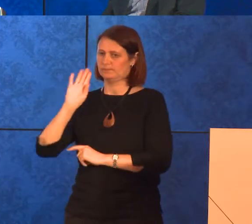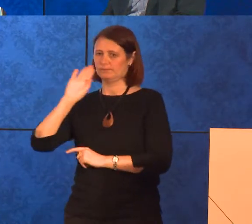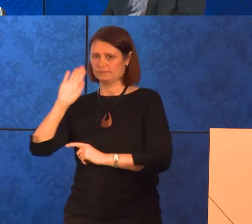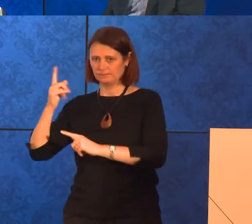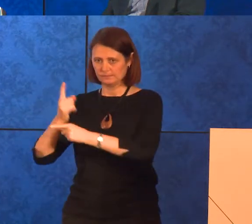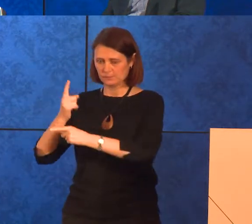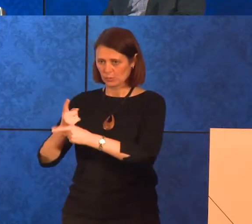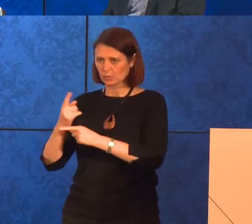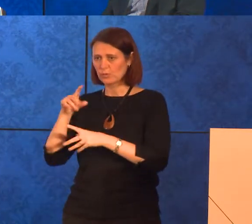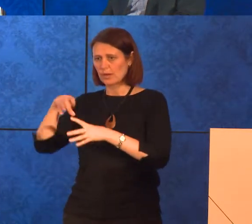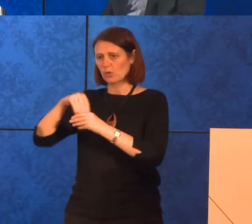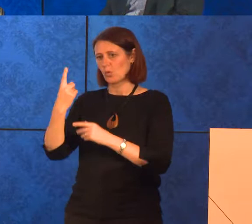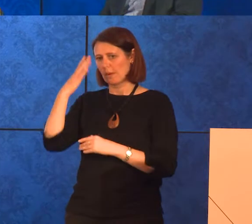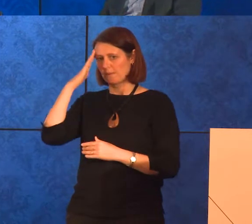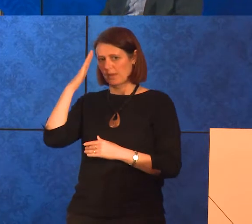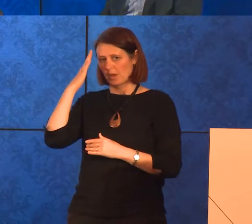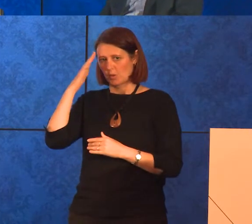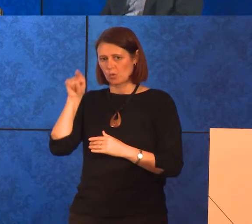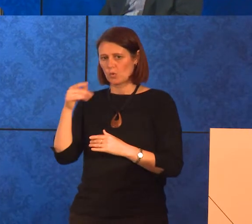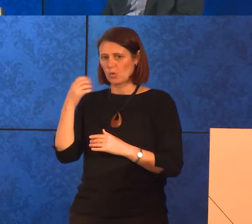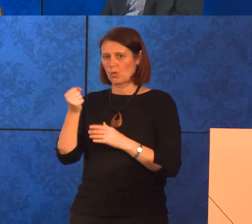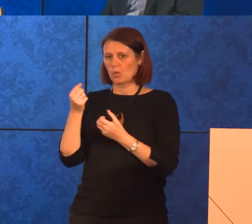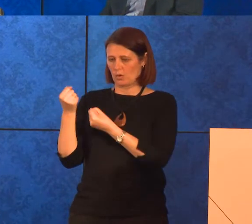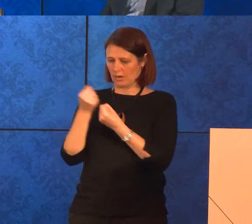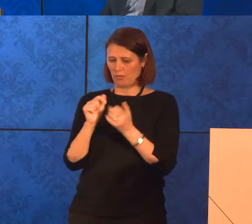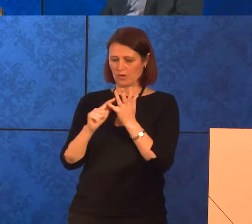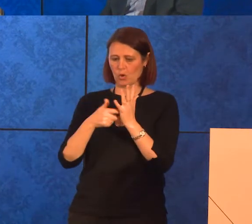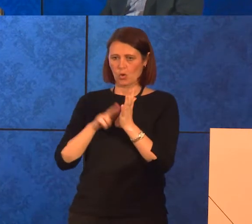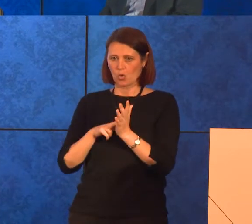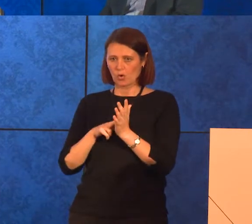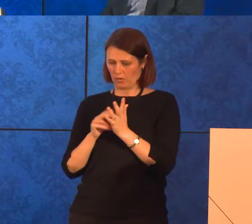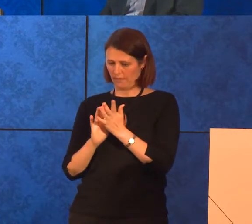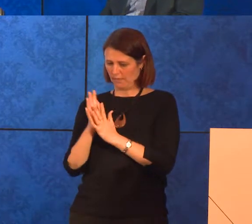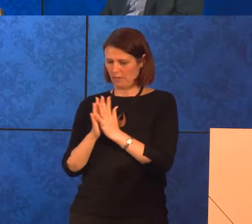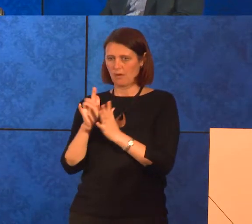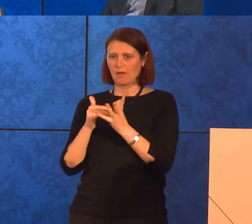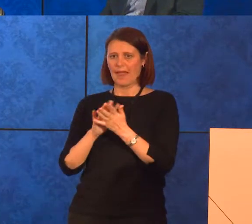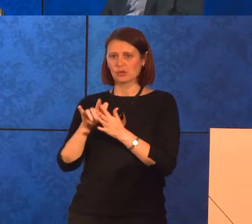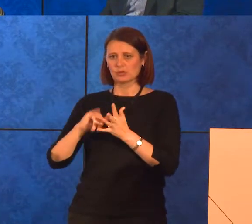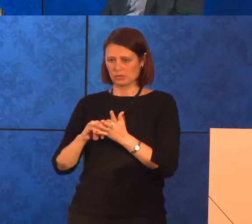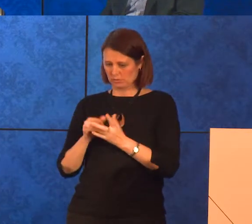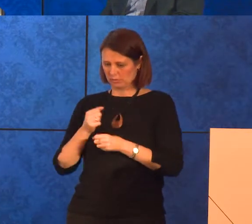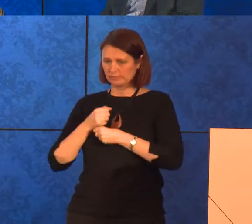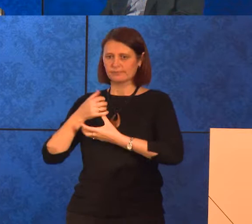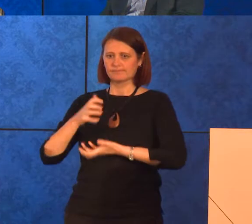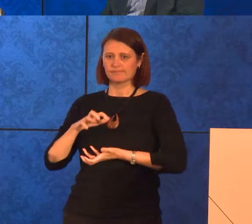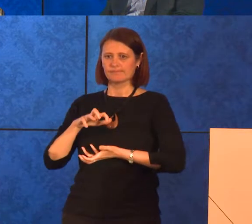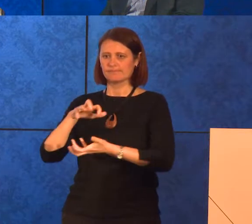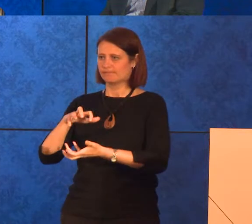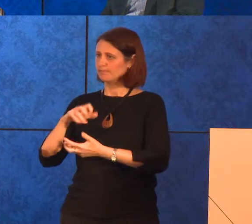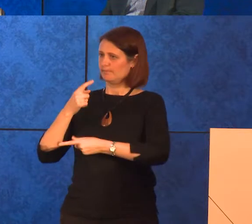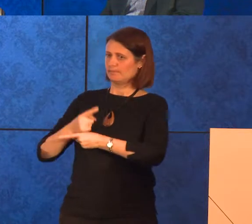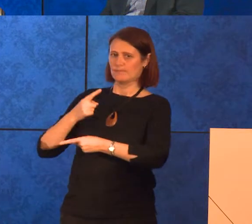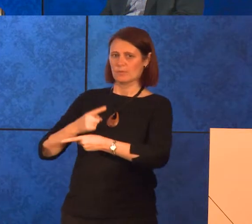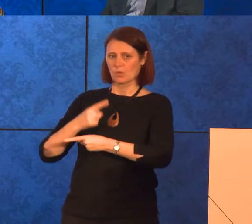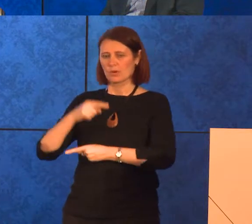there, including one mother who carried the urn of her son's ashes in to make her statement, a